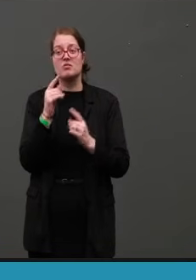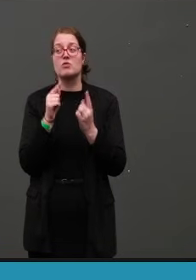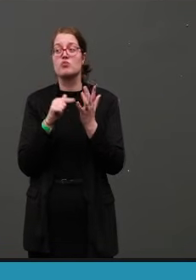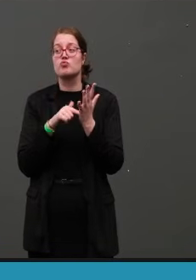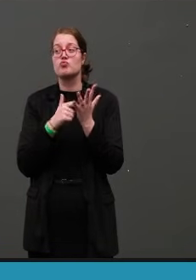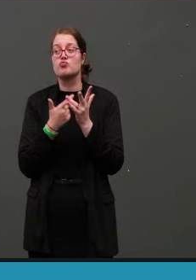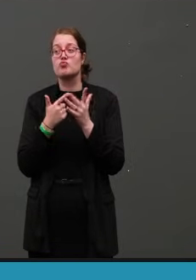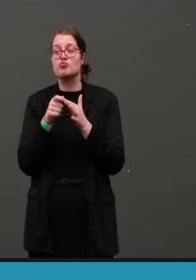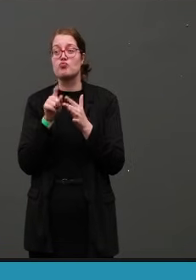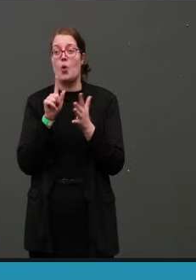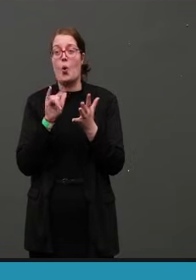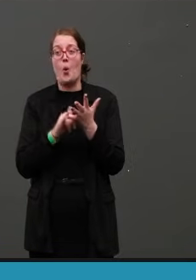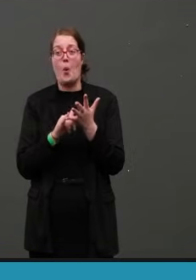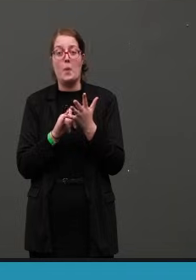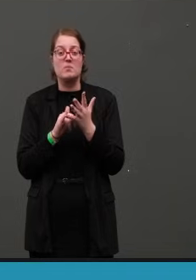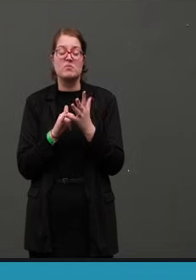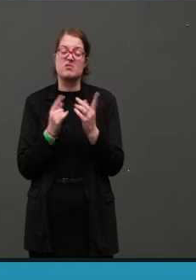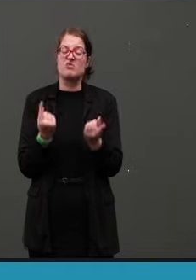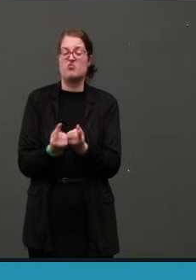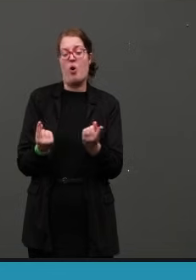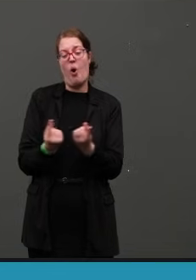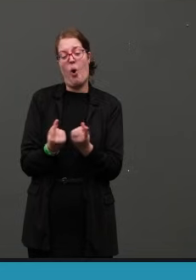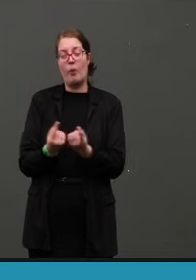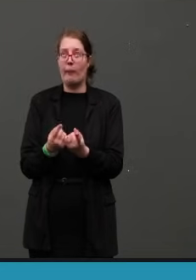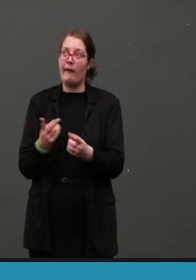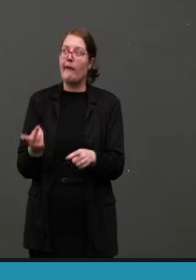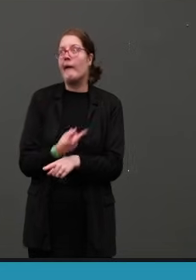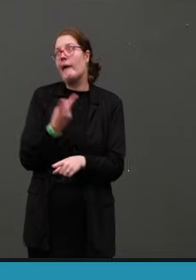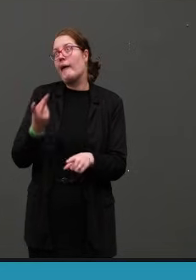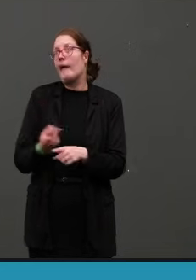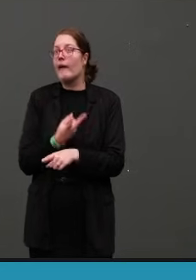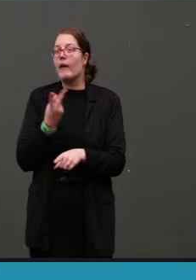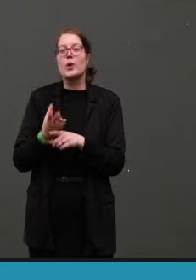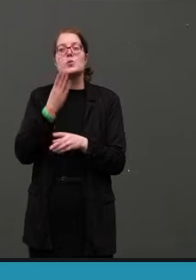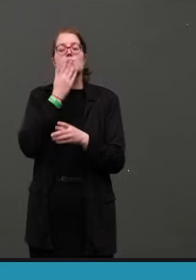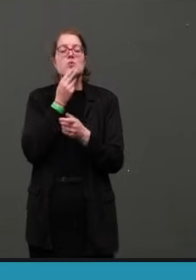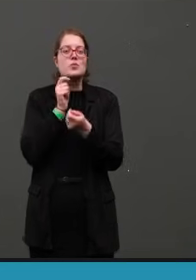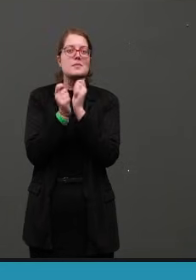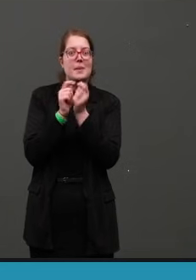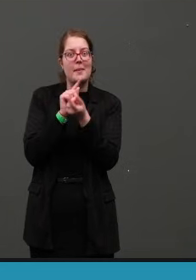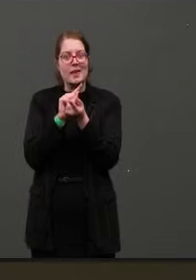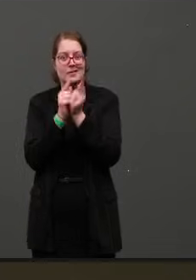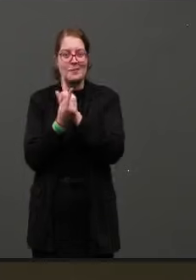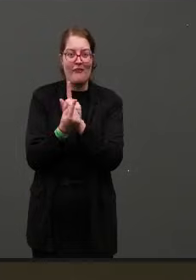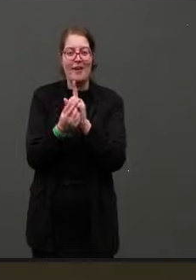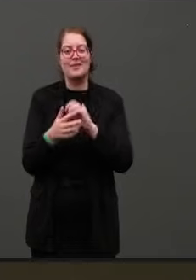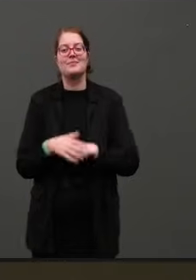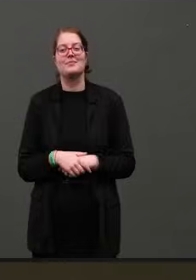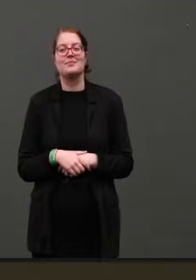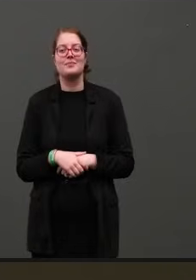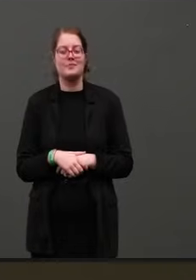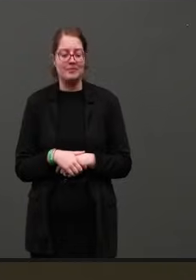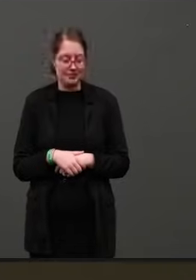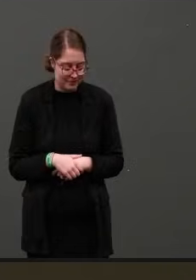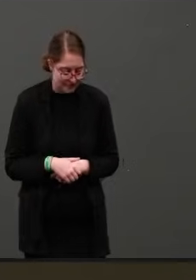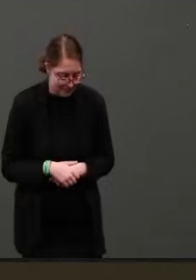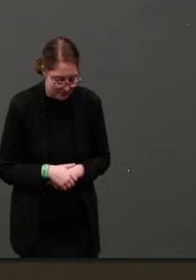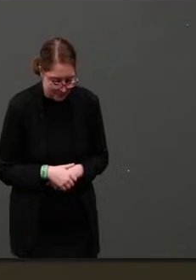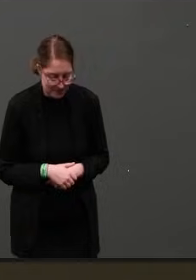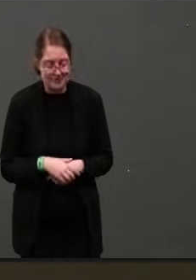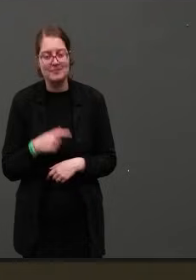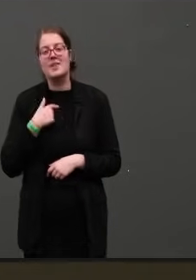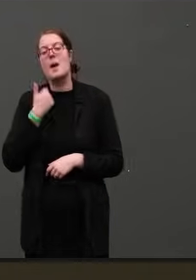how you can use them and manipulate them and even subvert them. Now, as I mentioned, I write a cozy crime series of books, and